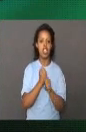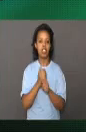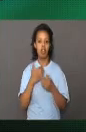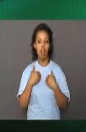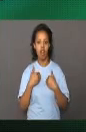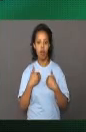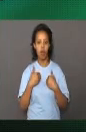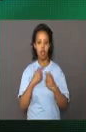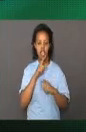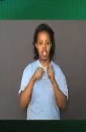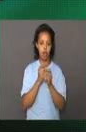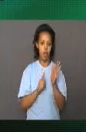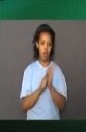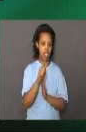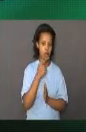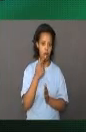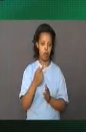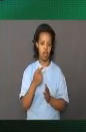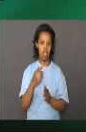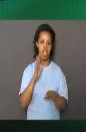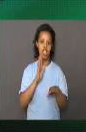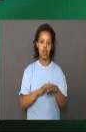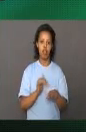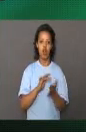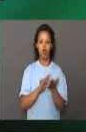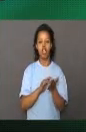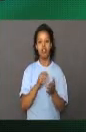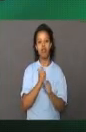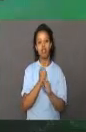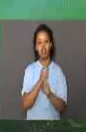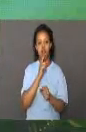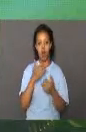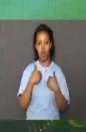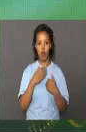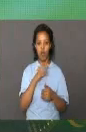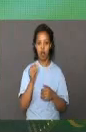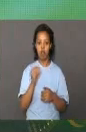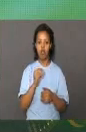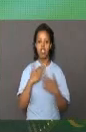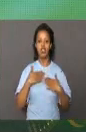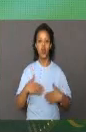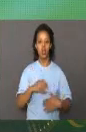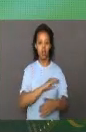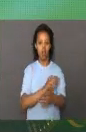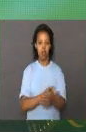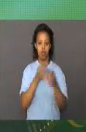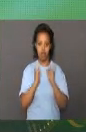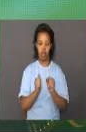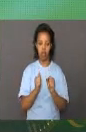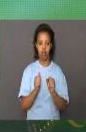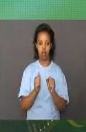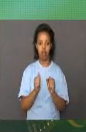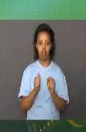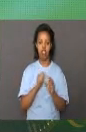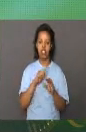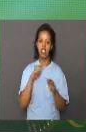HIV. A vaccine would provide immunity. However, the challenge